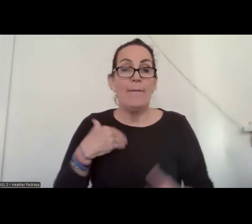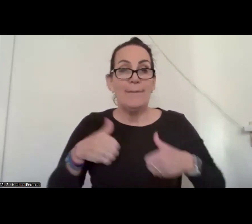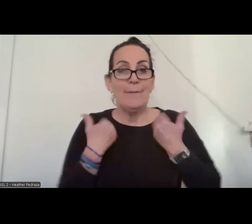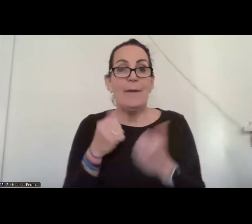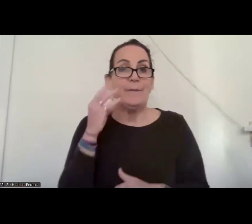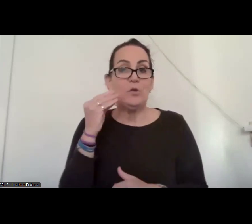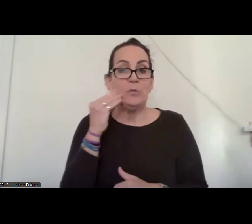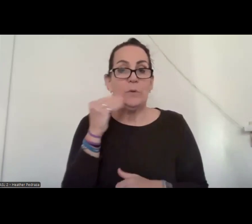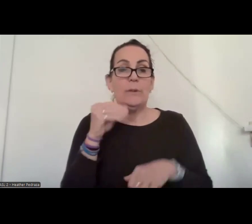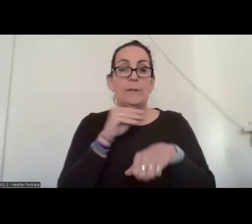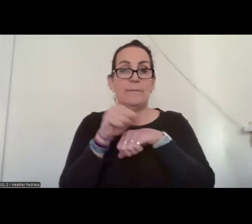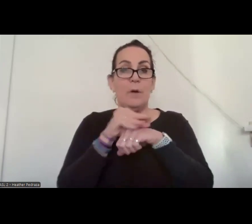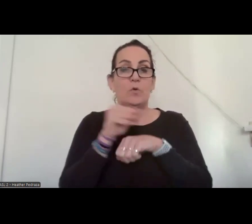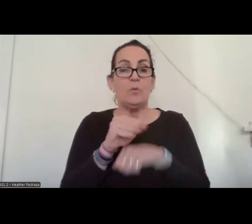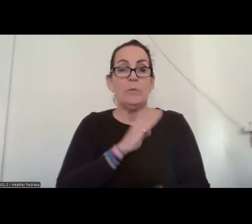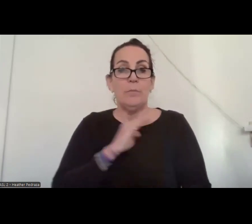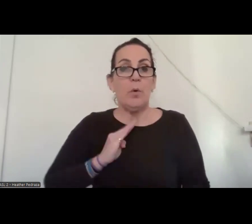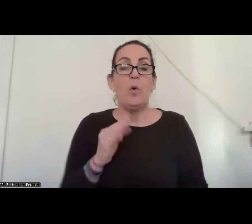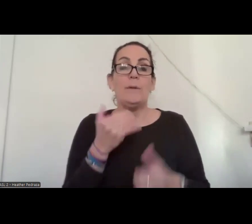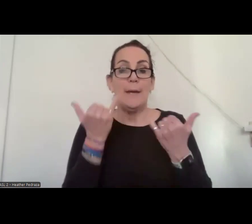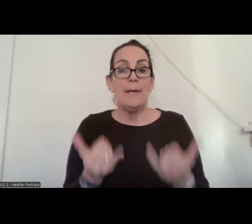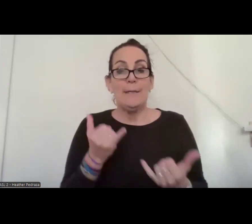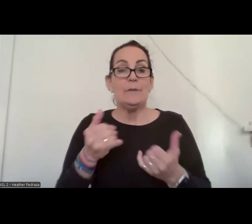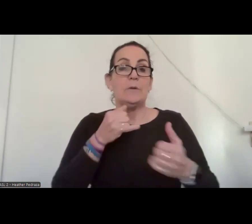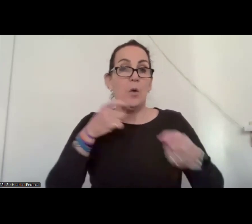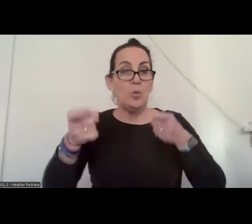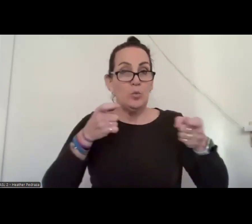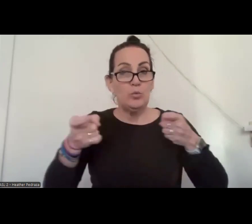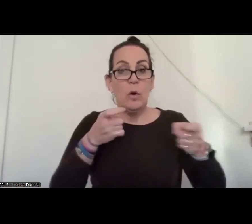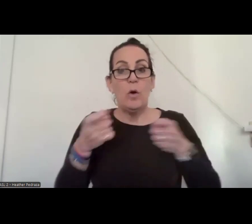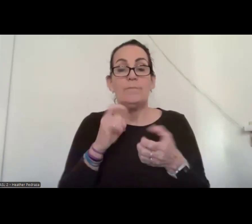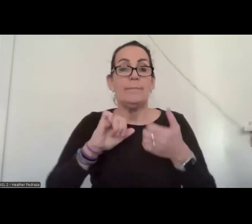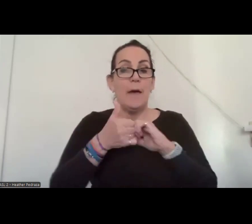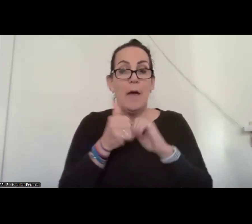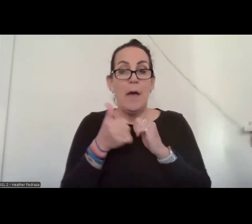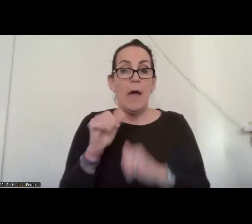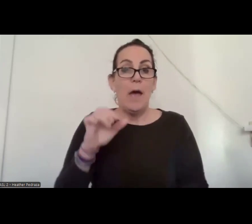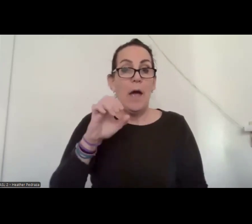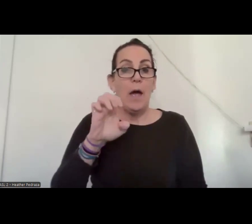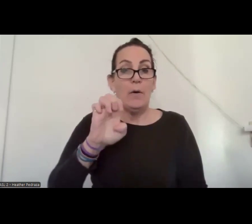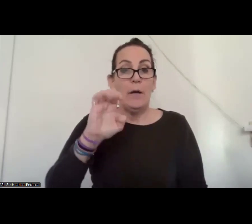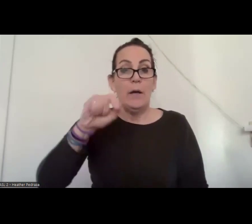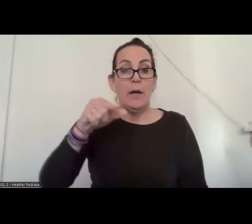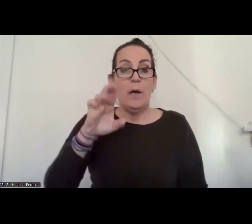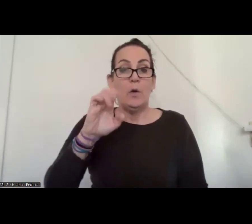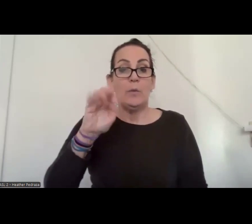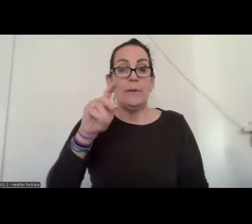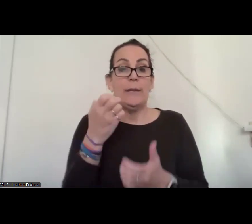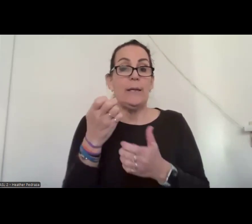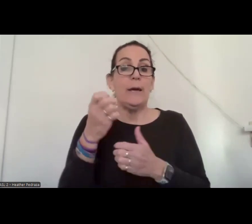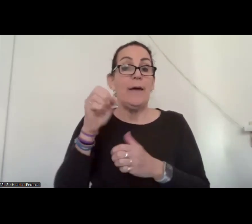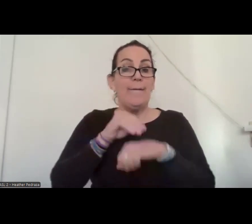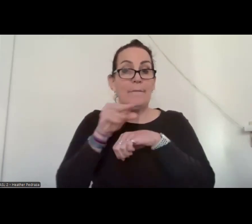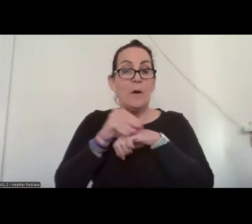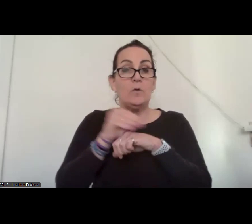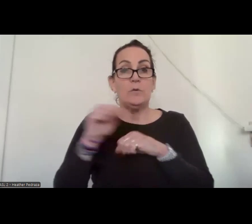Board is being facilitated and informed by our Equity Advisory Committee on Aging and Disability. And the